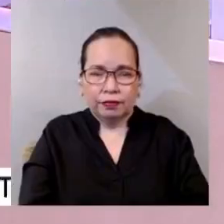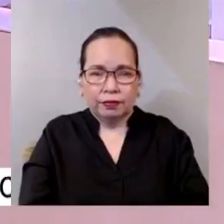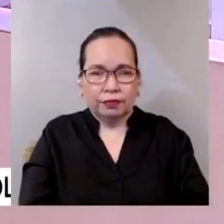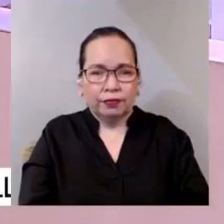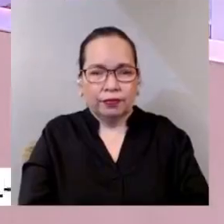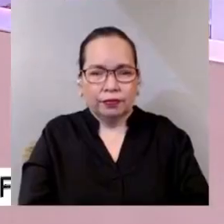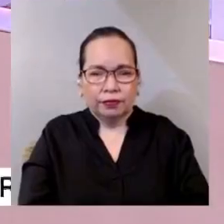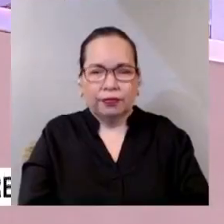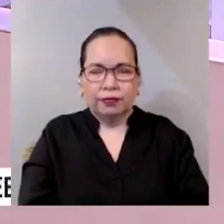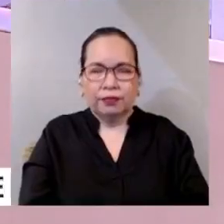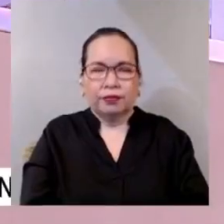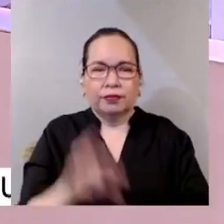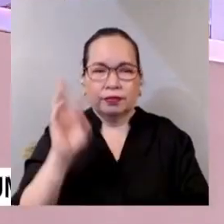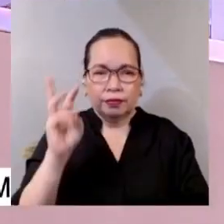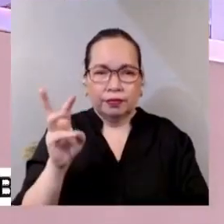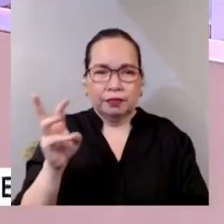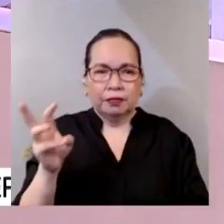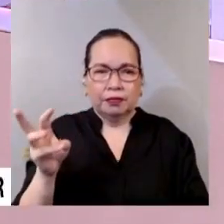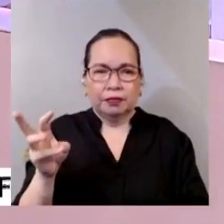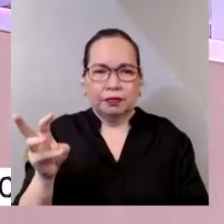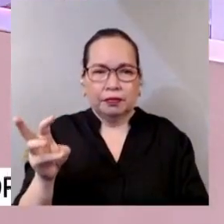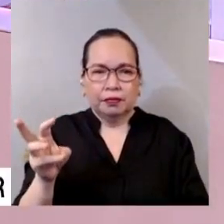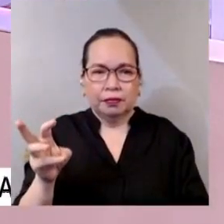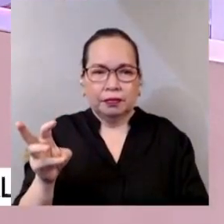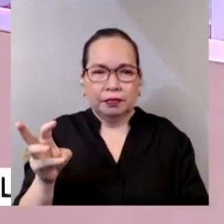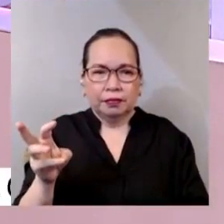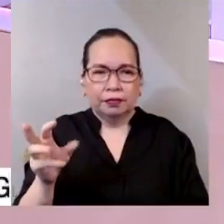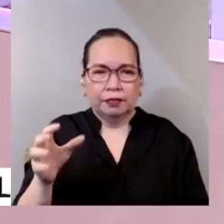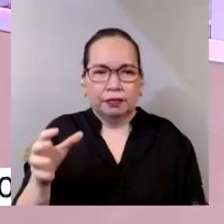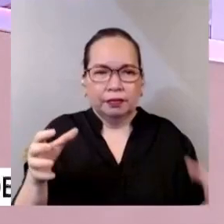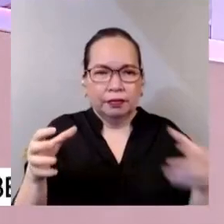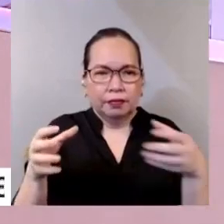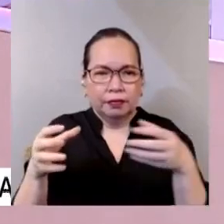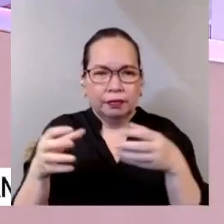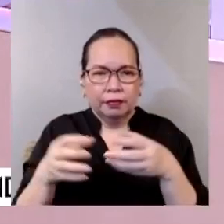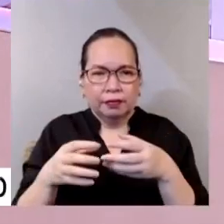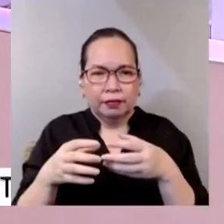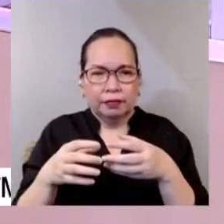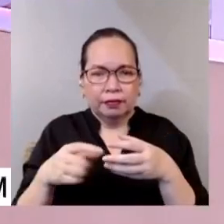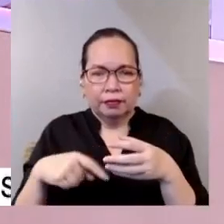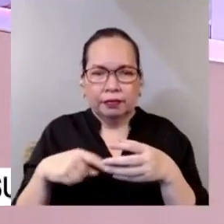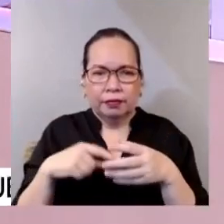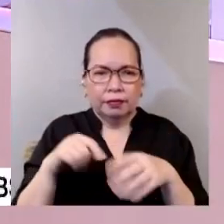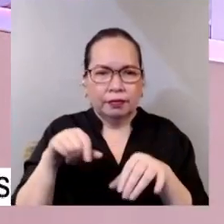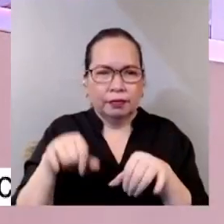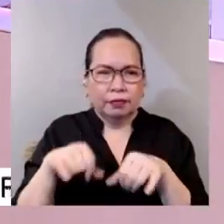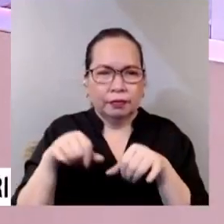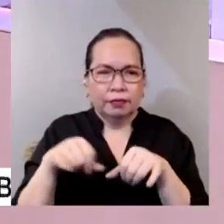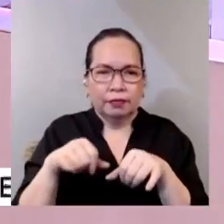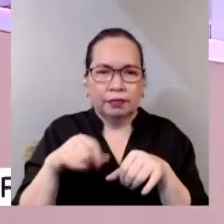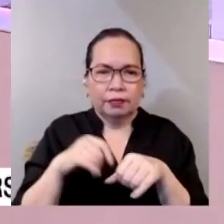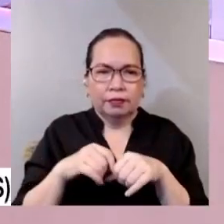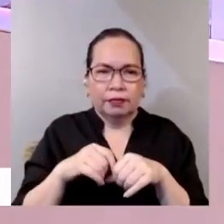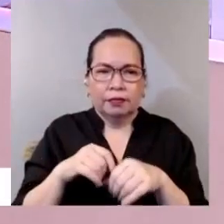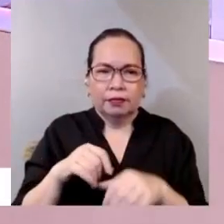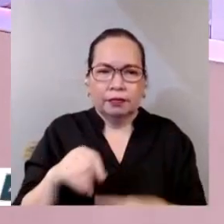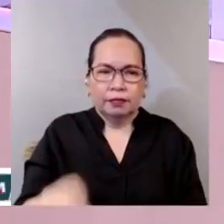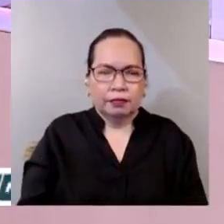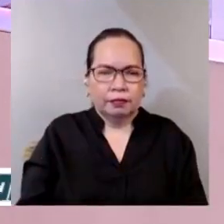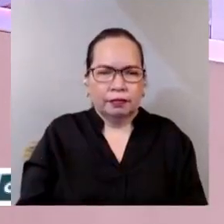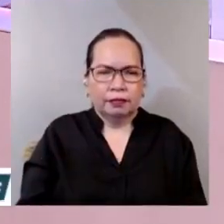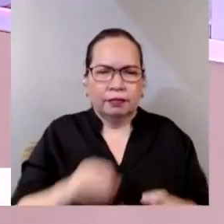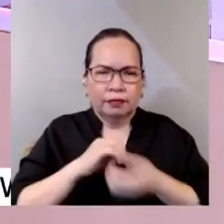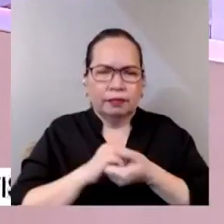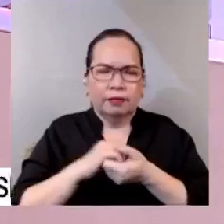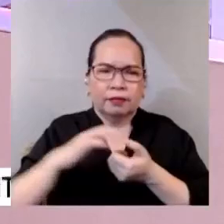Six giant wooden trolls have taken up residency in the U.S. Pacific Northwest, a collaboration between world-famous environmental